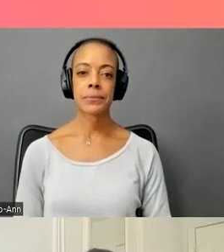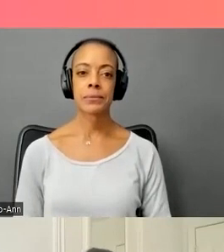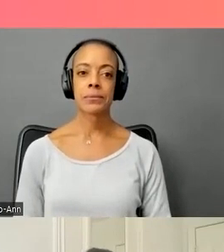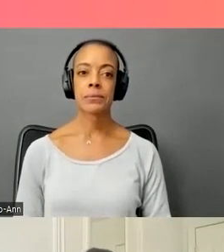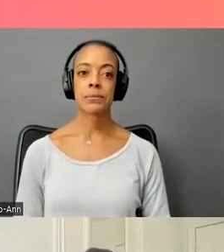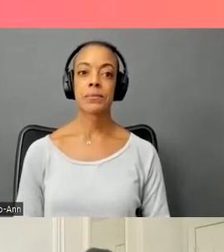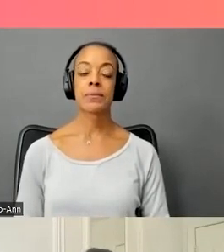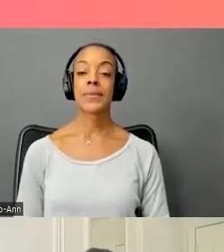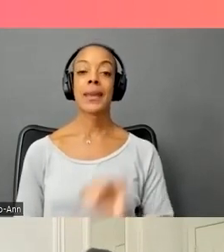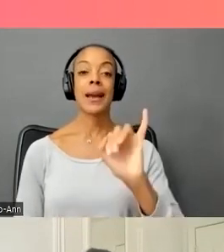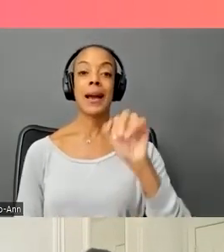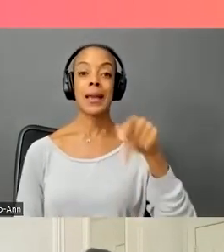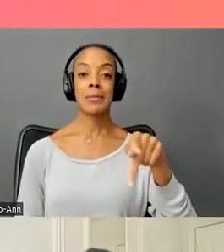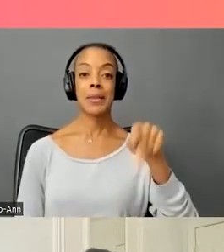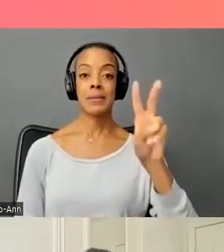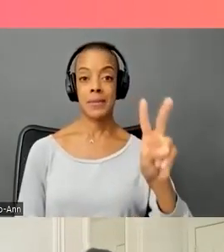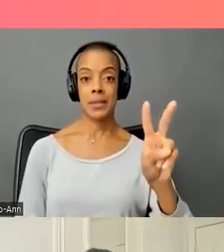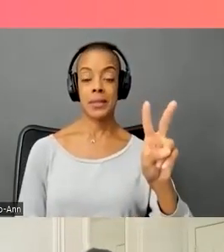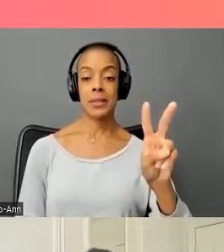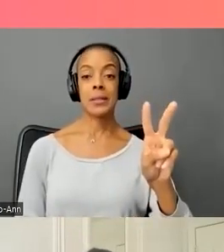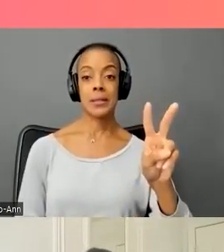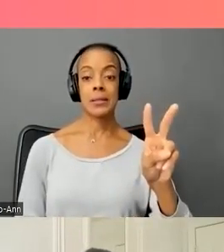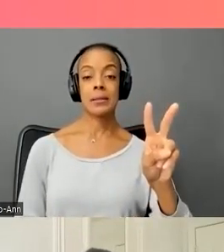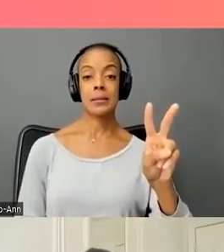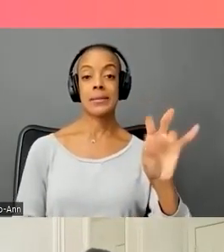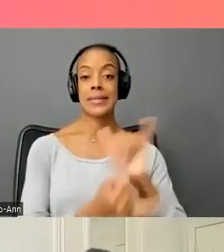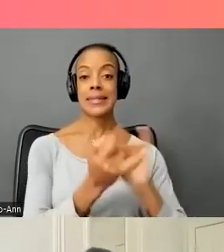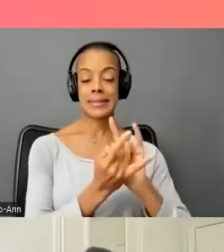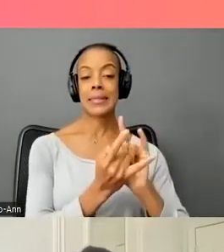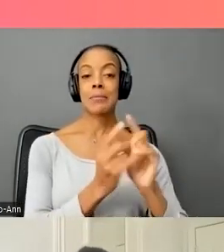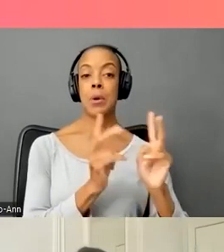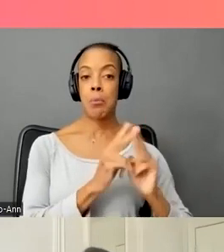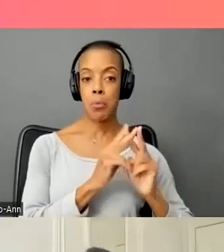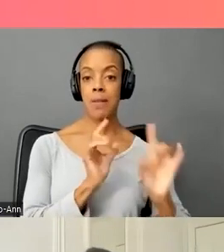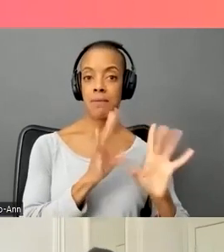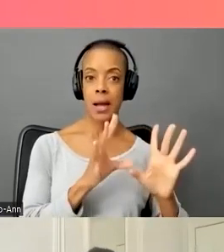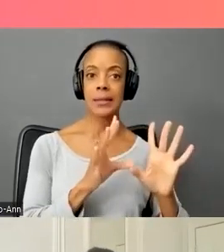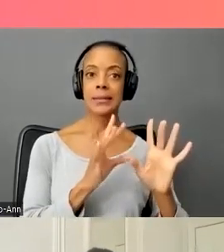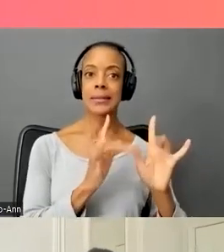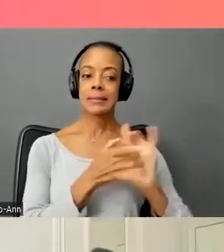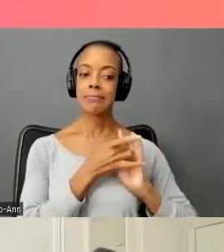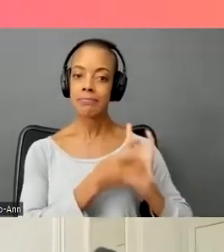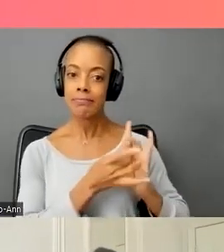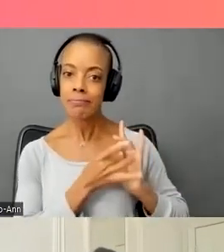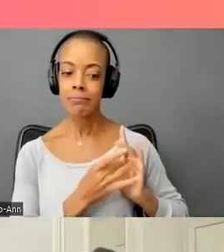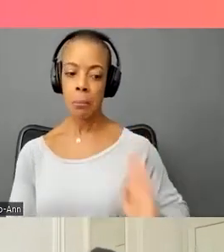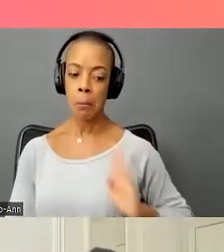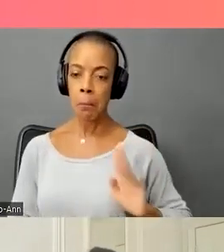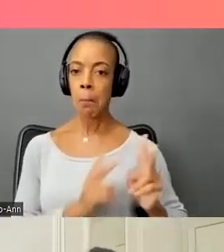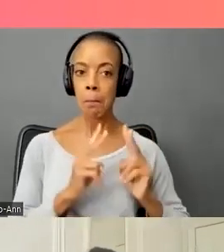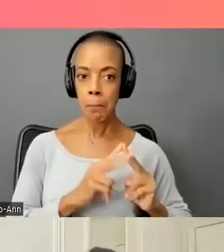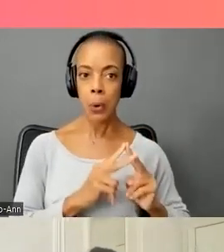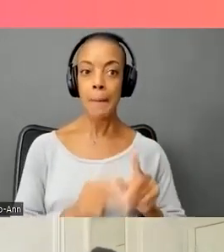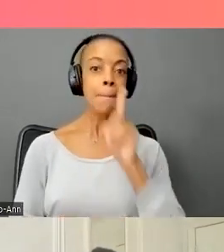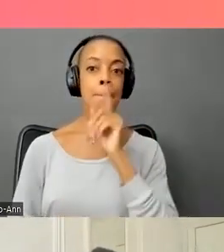at intimate partner violence, which is violence occurring within an intimate relational sphere, as opposed to